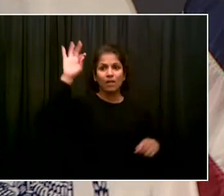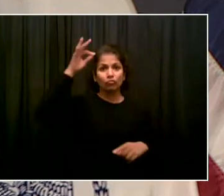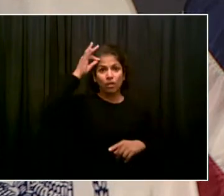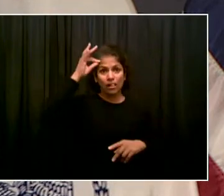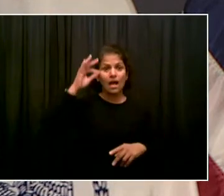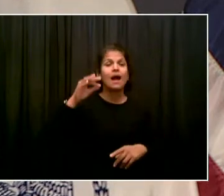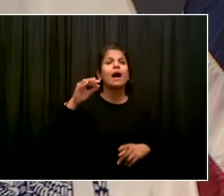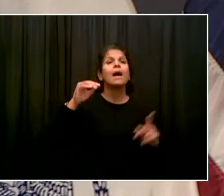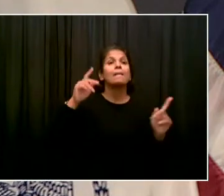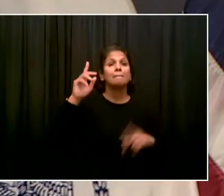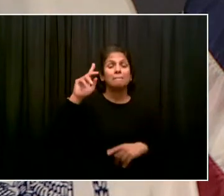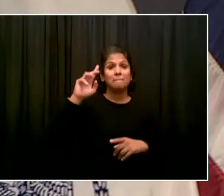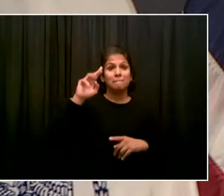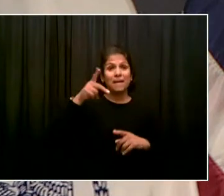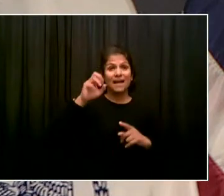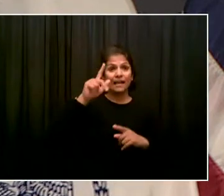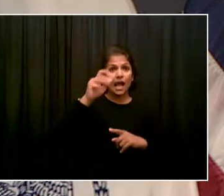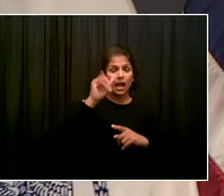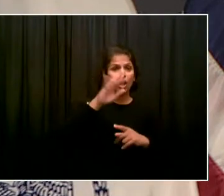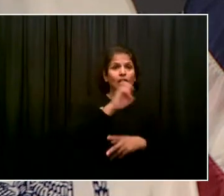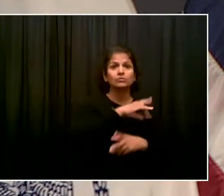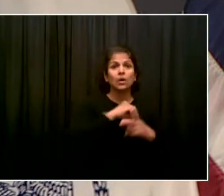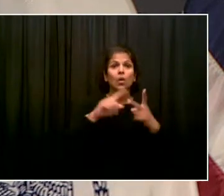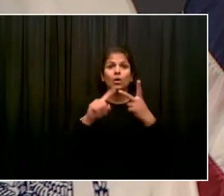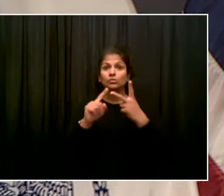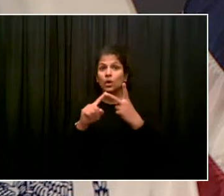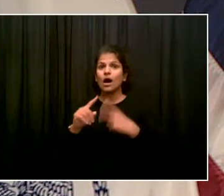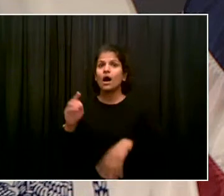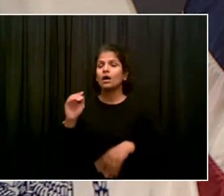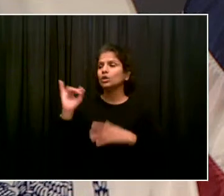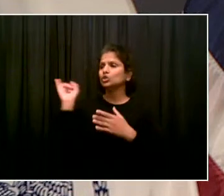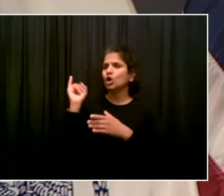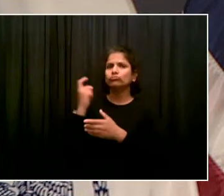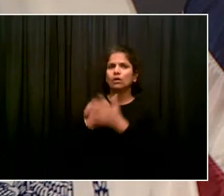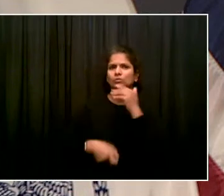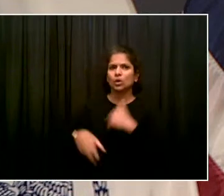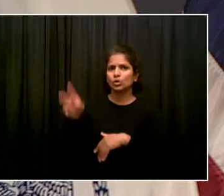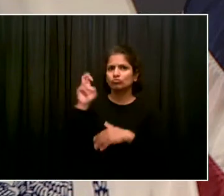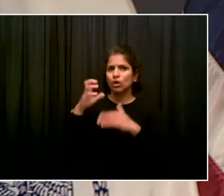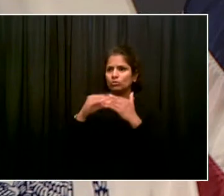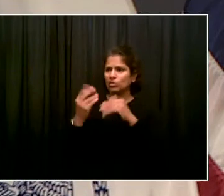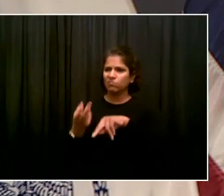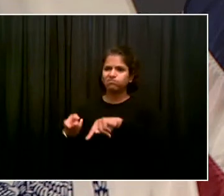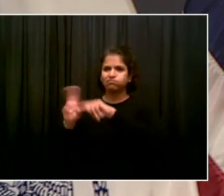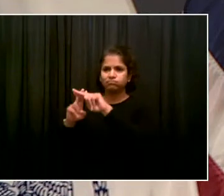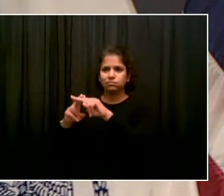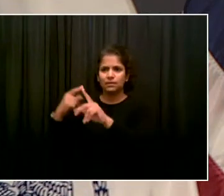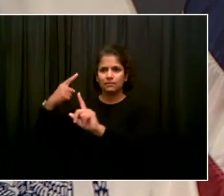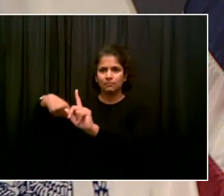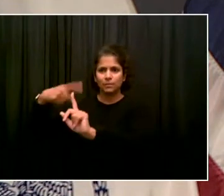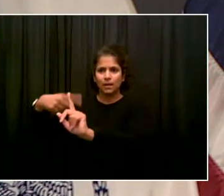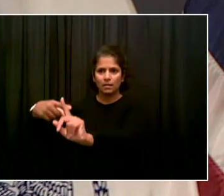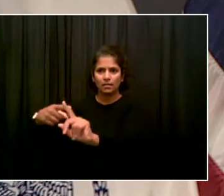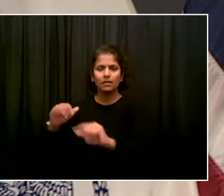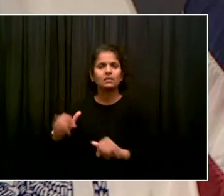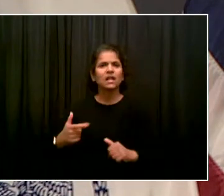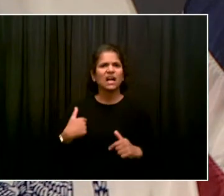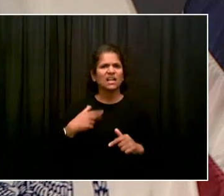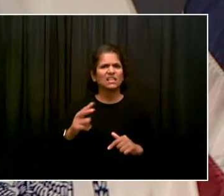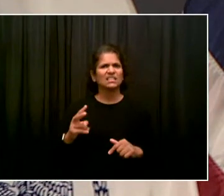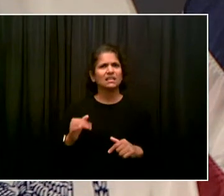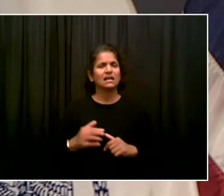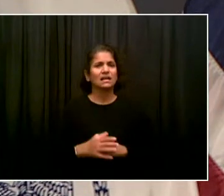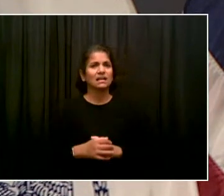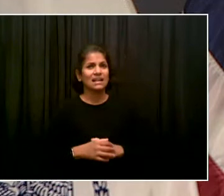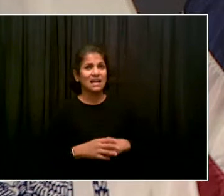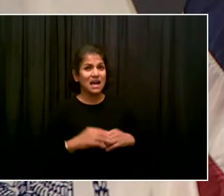quote, and they say that they're not able to get the same kind of health benefits under the Medicare Advantage plan than they were getting